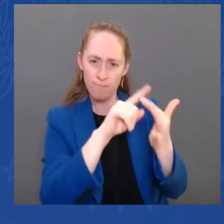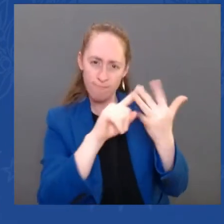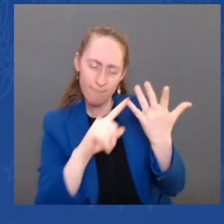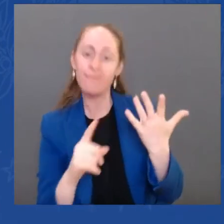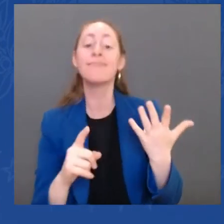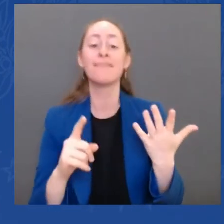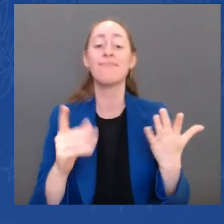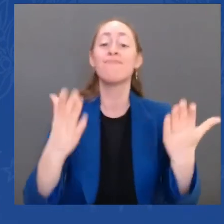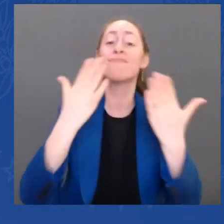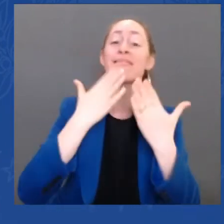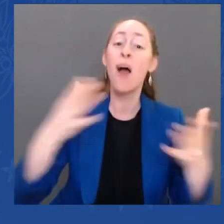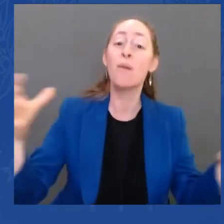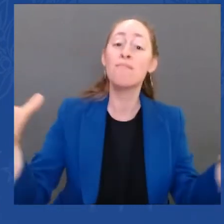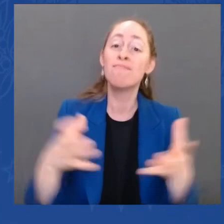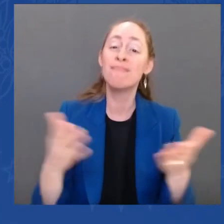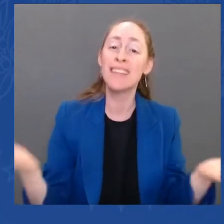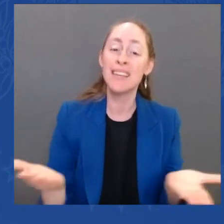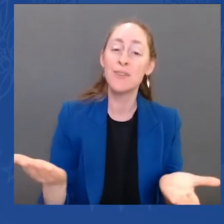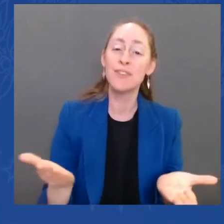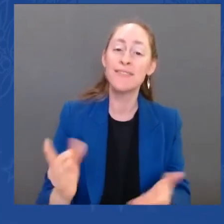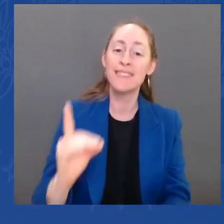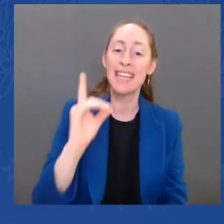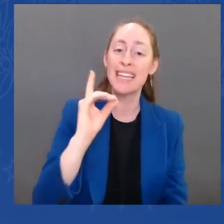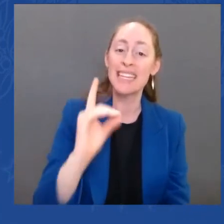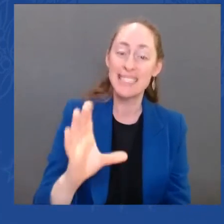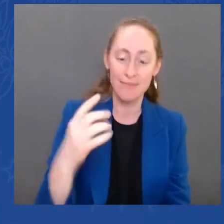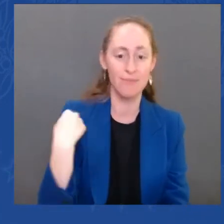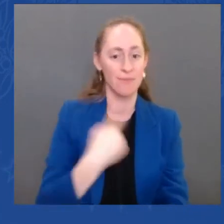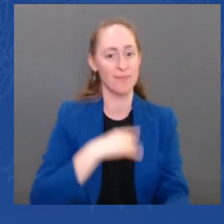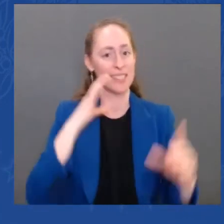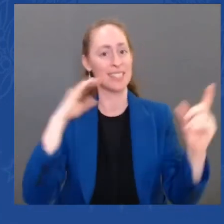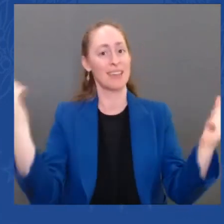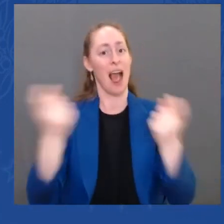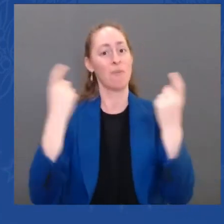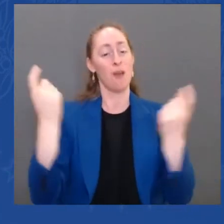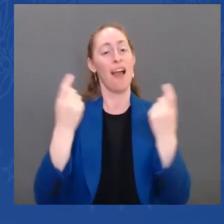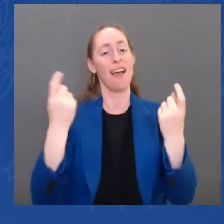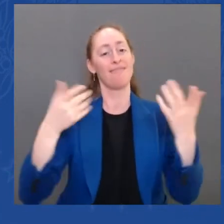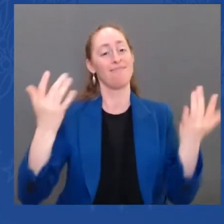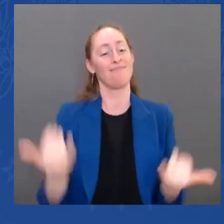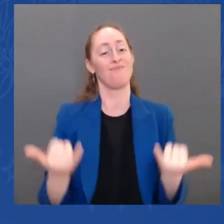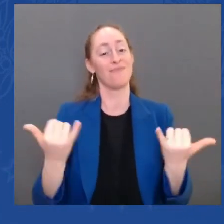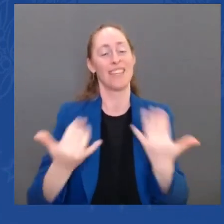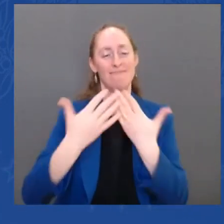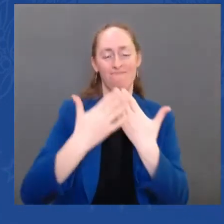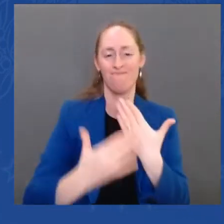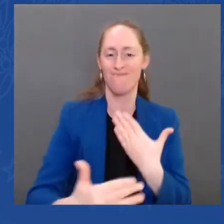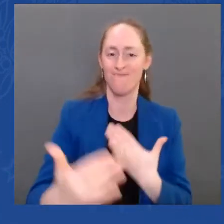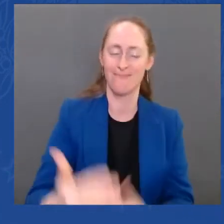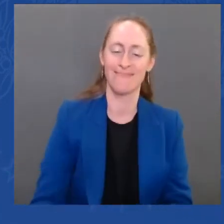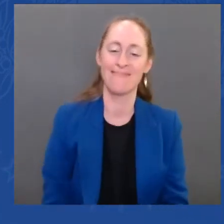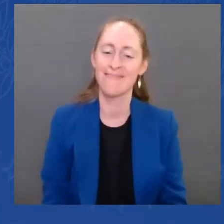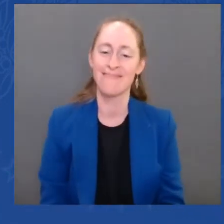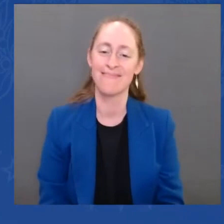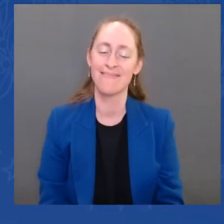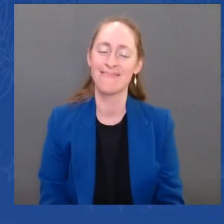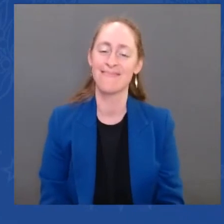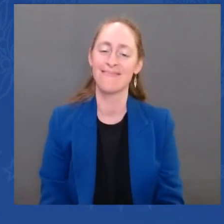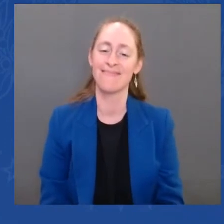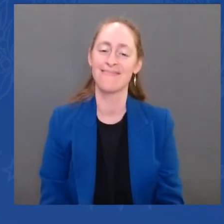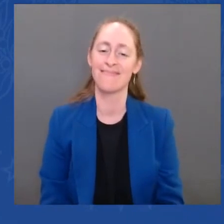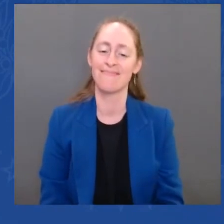the enduring friendship we share and to look ahead at all that I believe, we all believe, we can accomplish